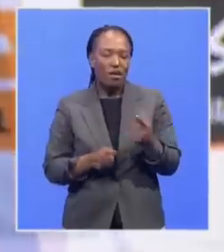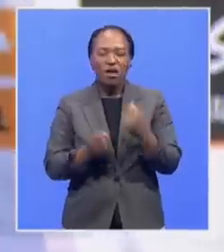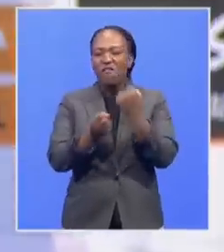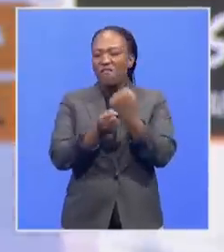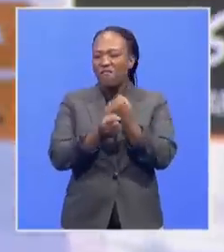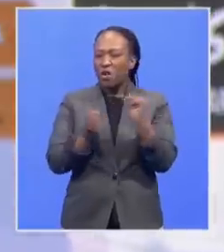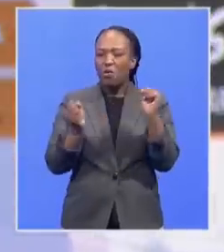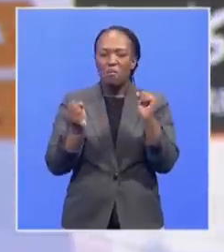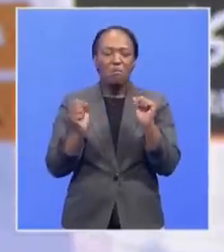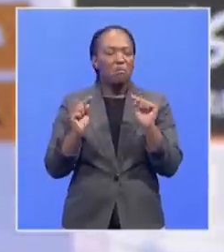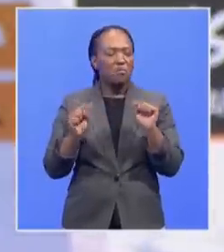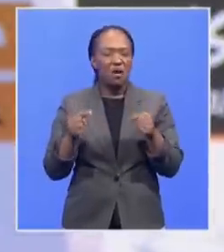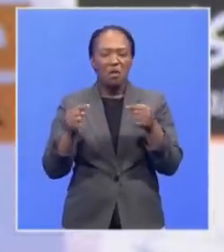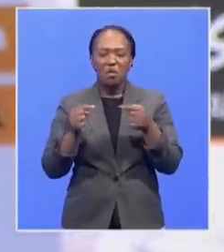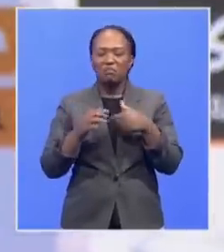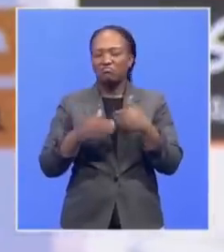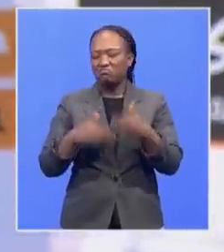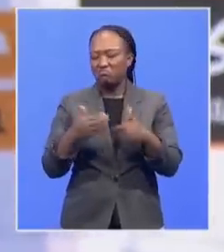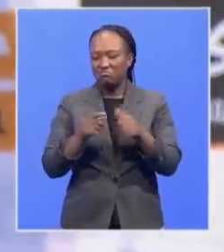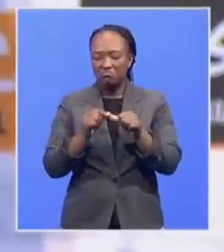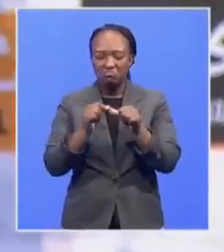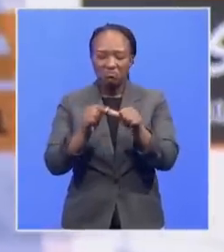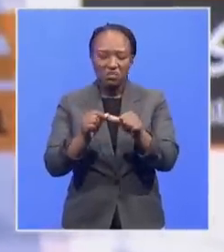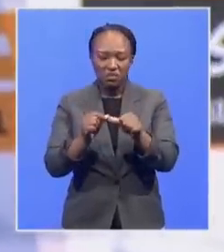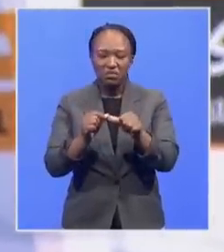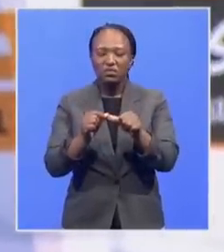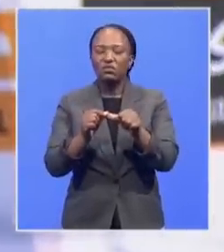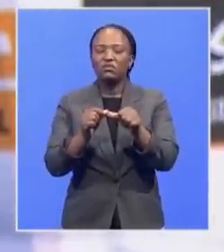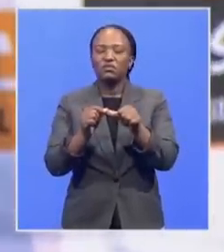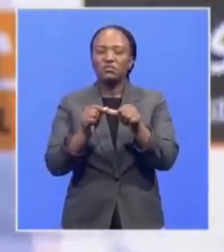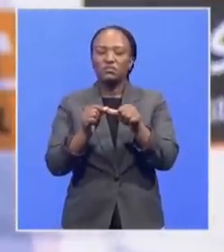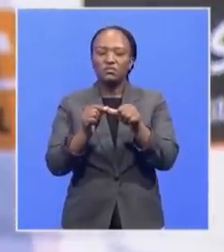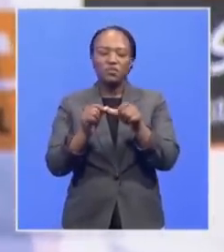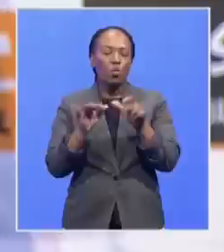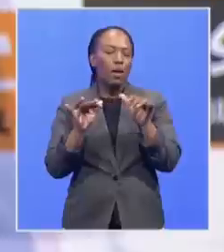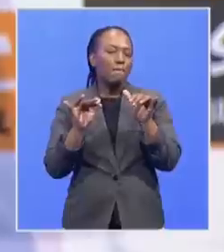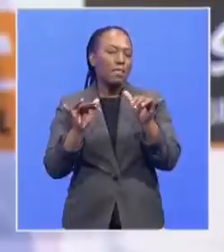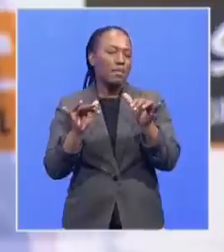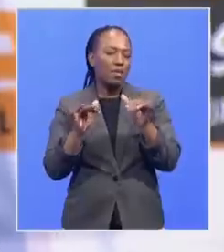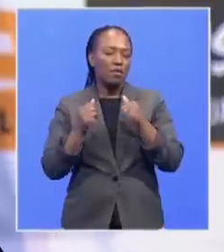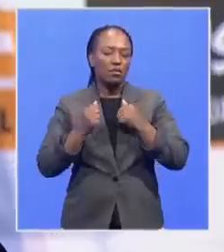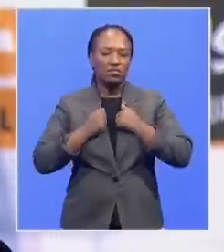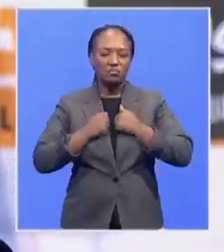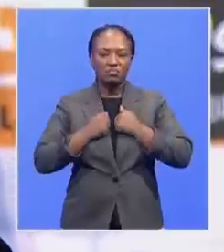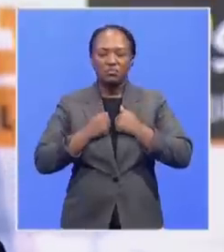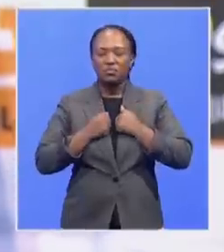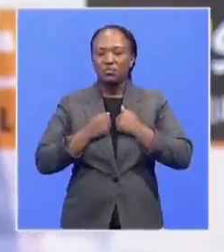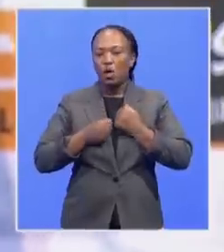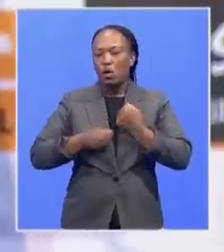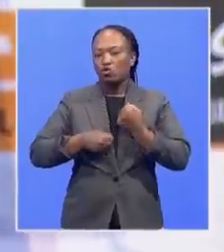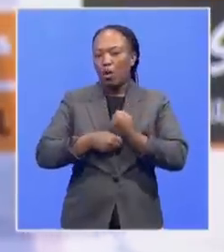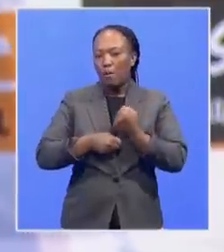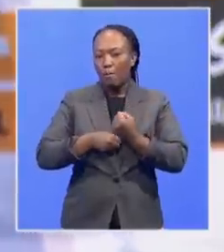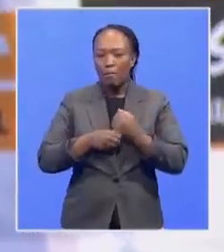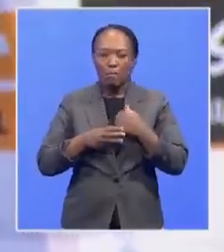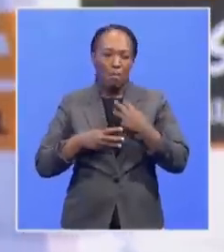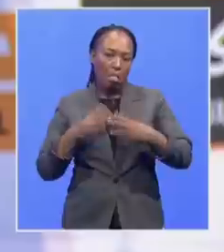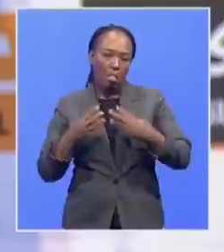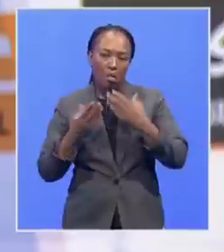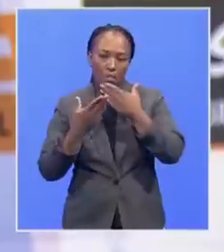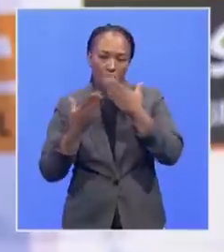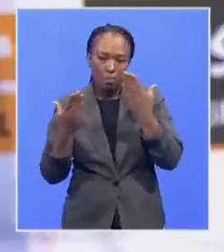meaningful while our people remain unemployed. So we